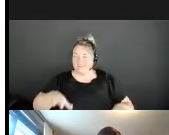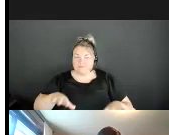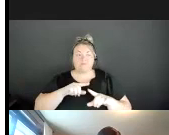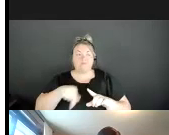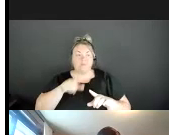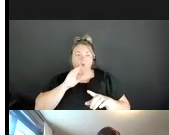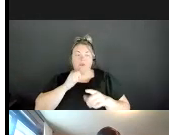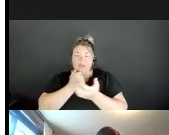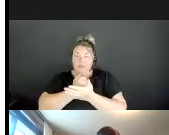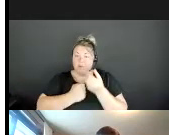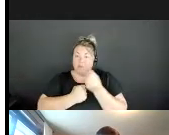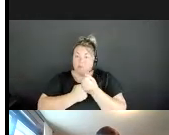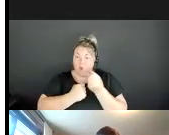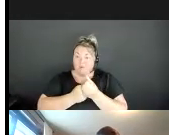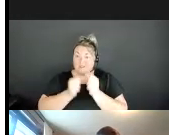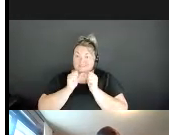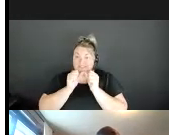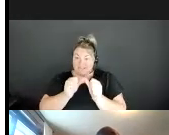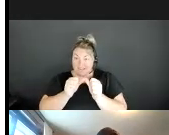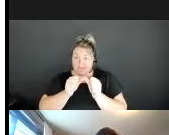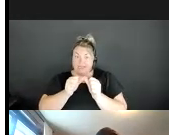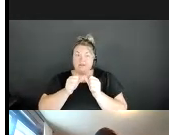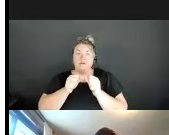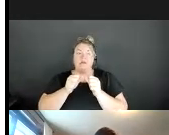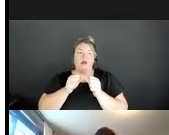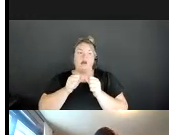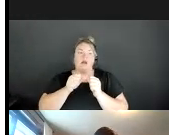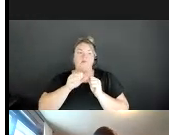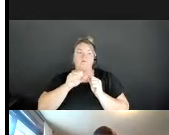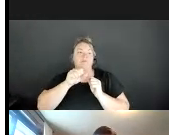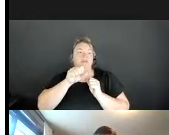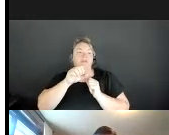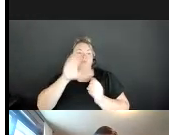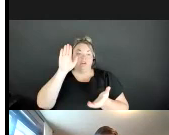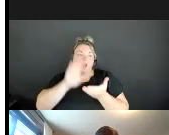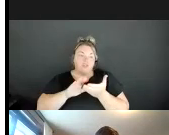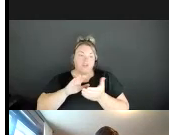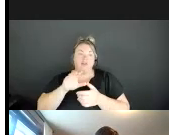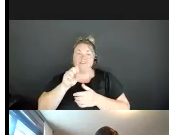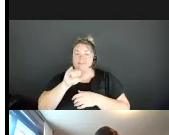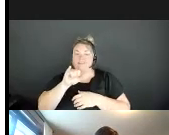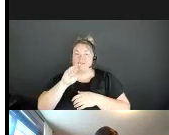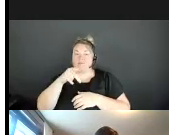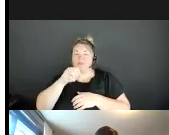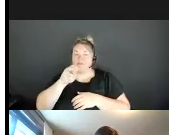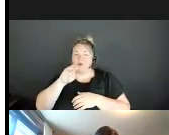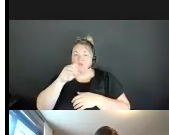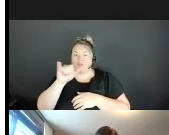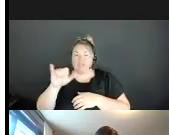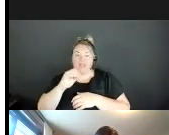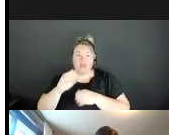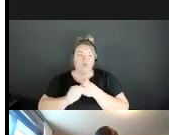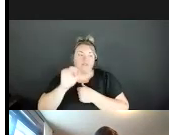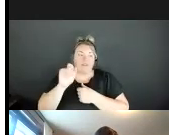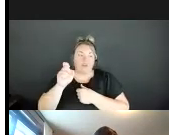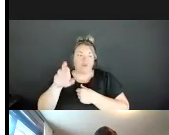sustain reduction in symptomology and risk factors for behavioral health disorder, as defined by the